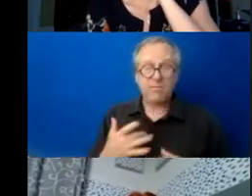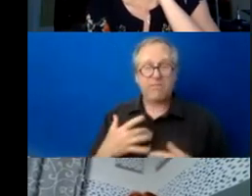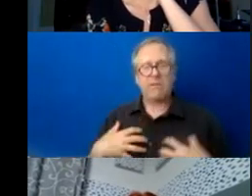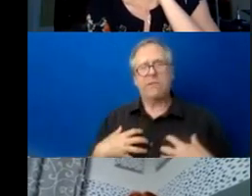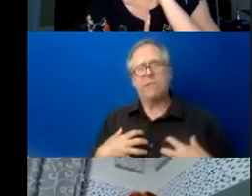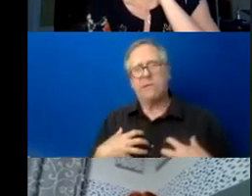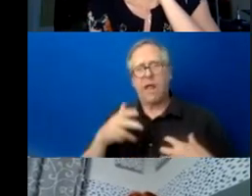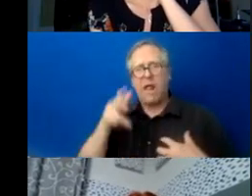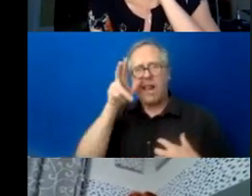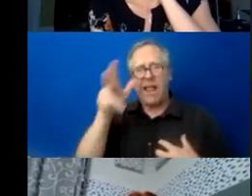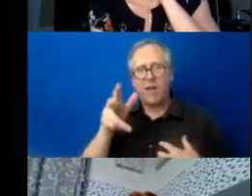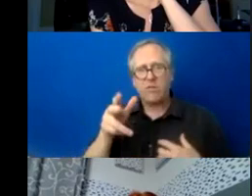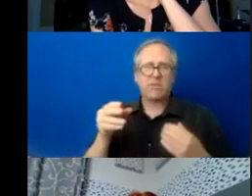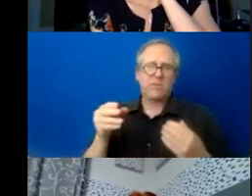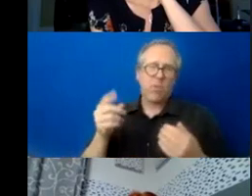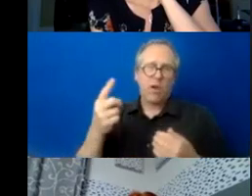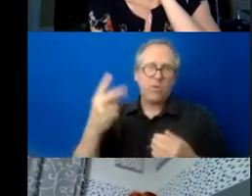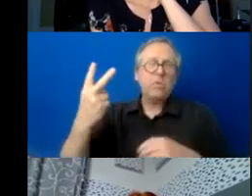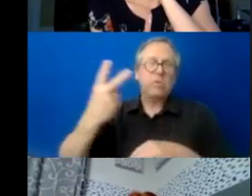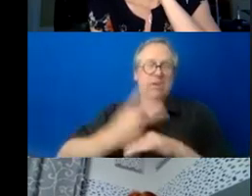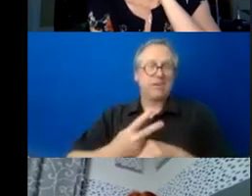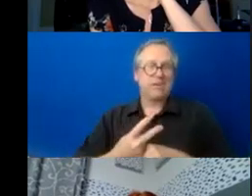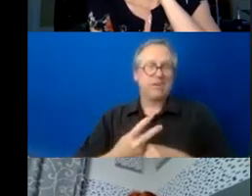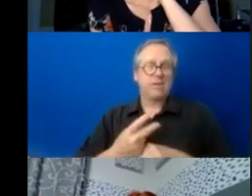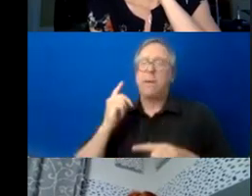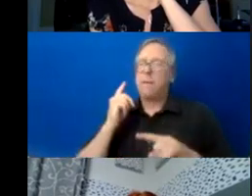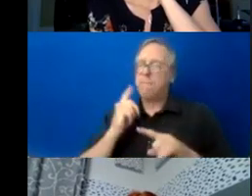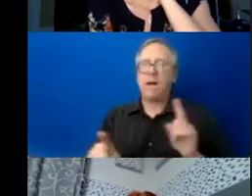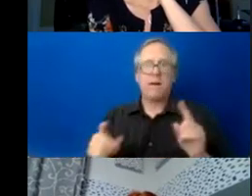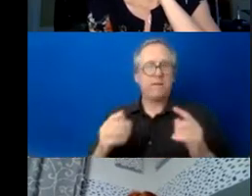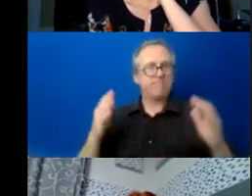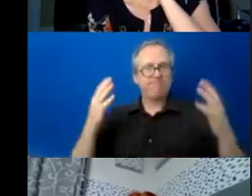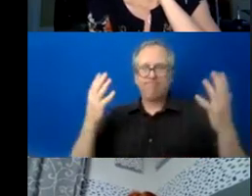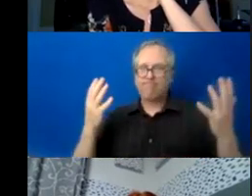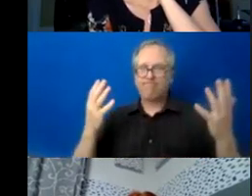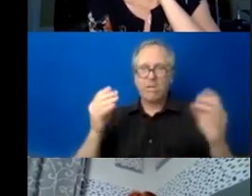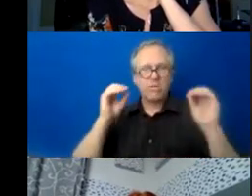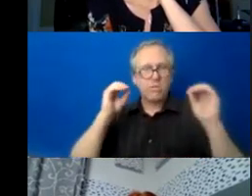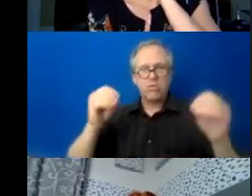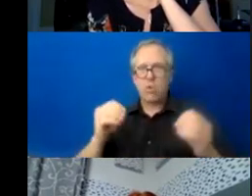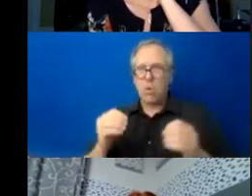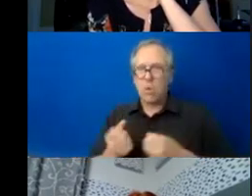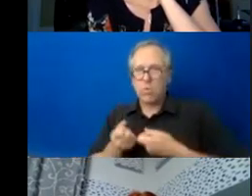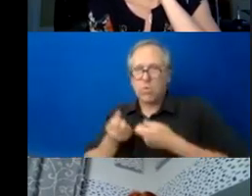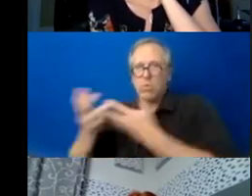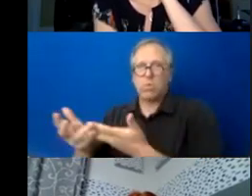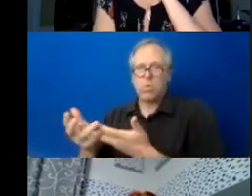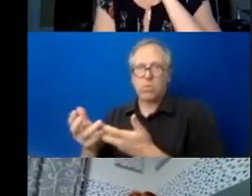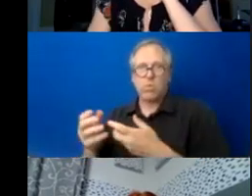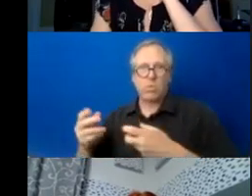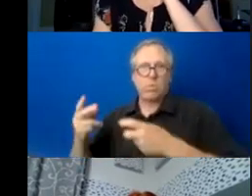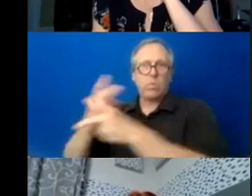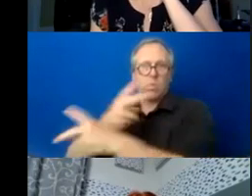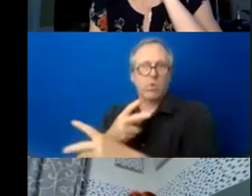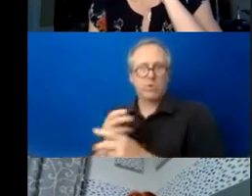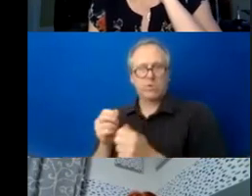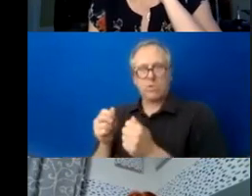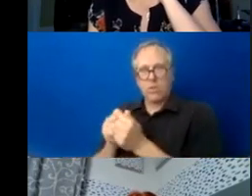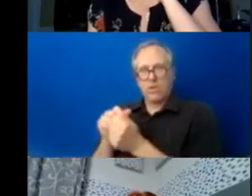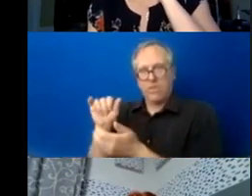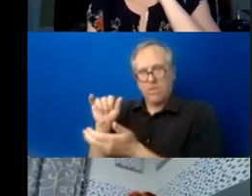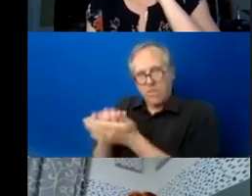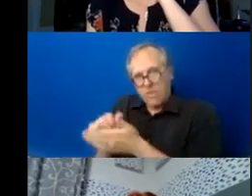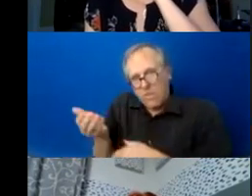lousy for like longer than like a day or two. But as far as I know, there are no contraindications to what's going on with those medications.